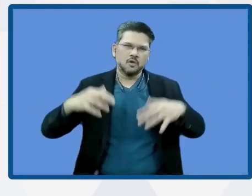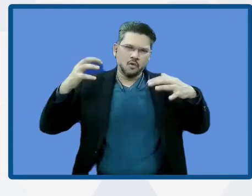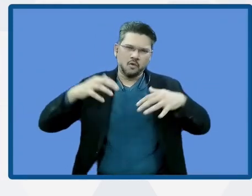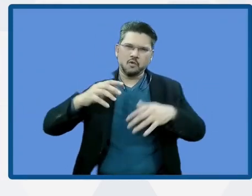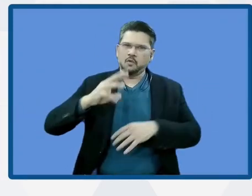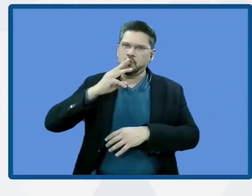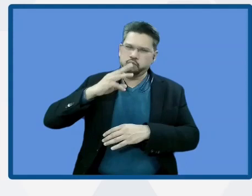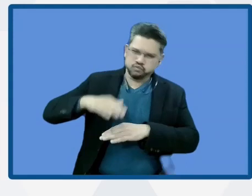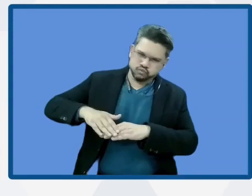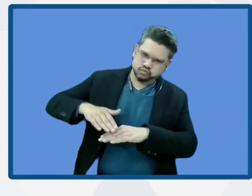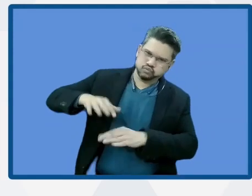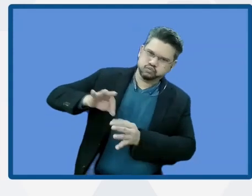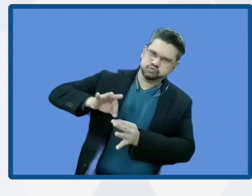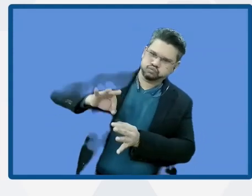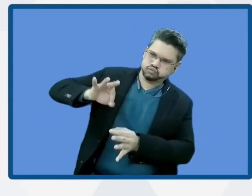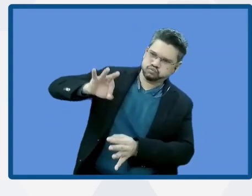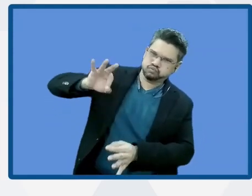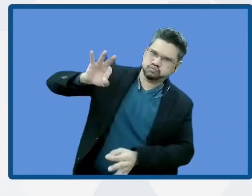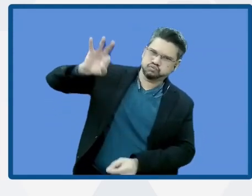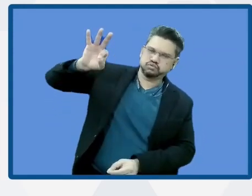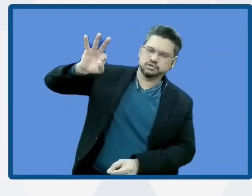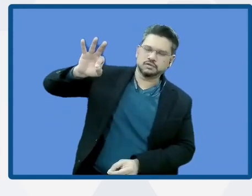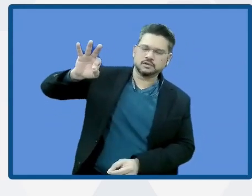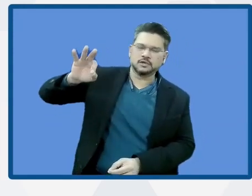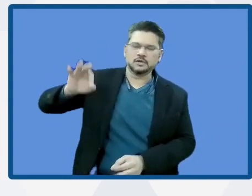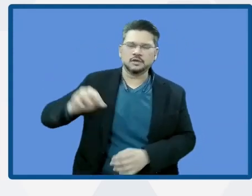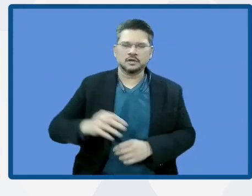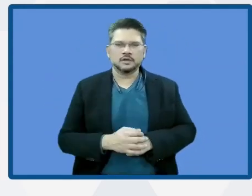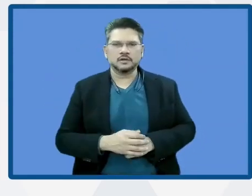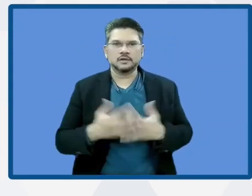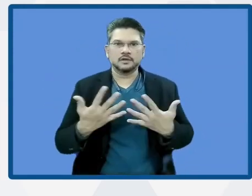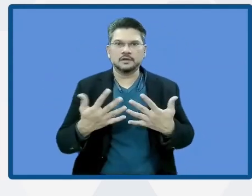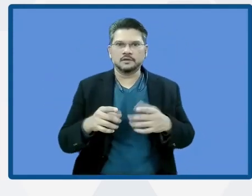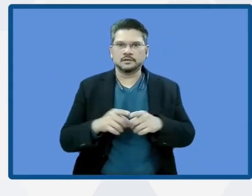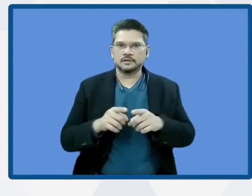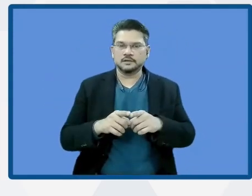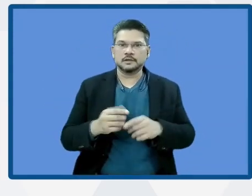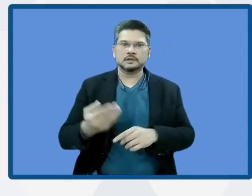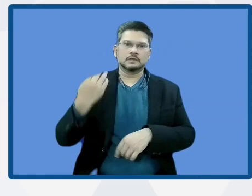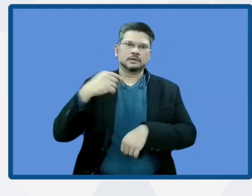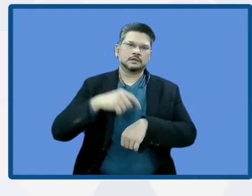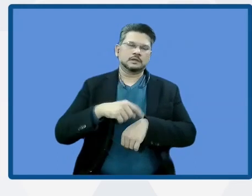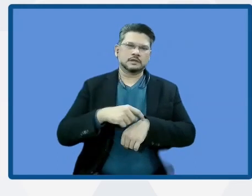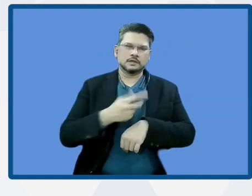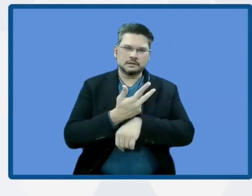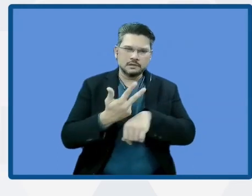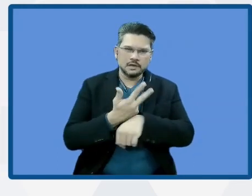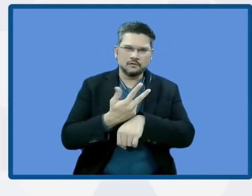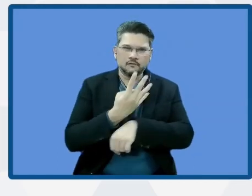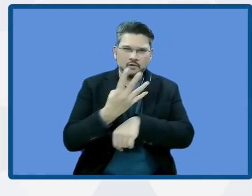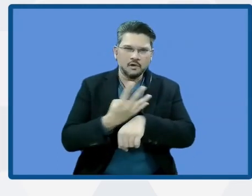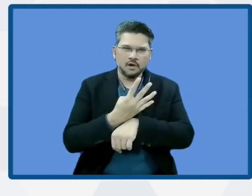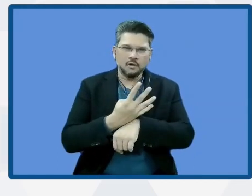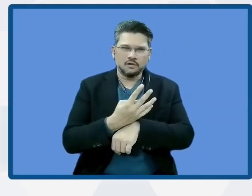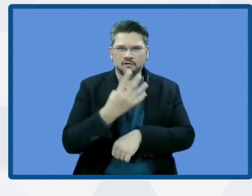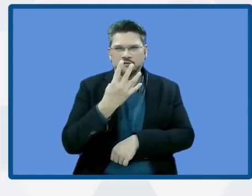1,800 millimeters of rainfall, having 400,000 in 3 to 4 hours. It's really a critical situation